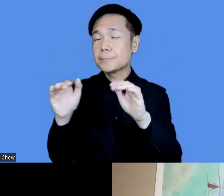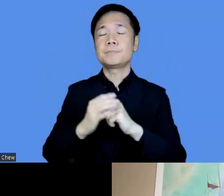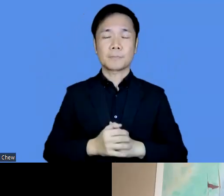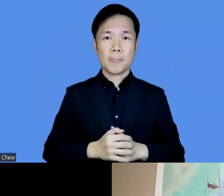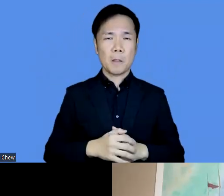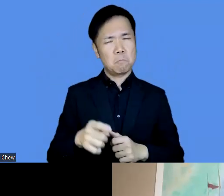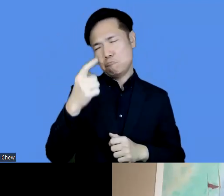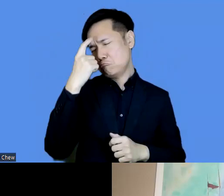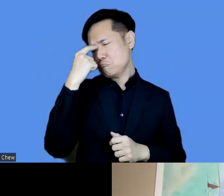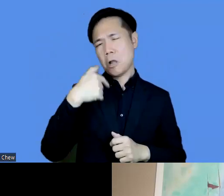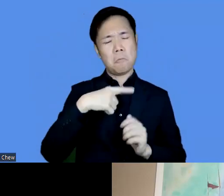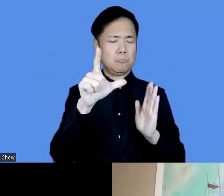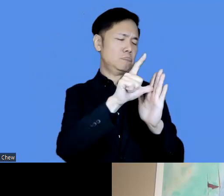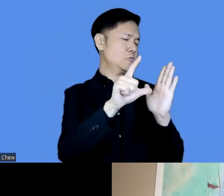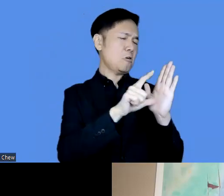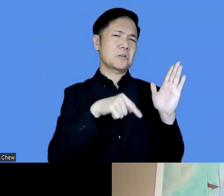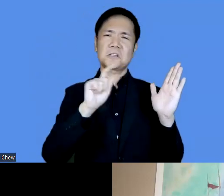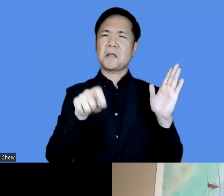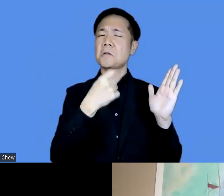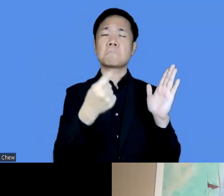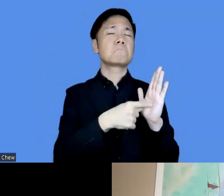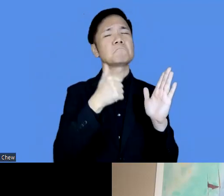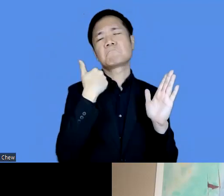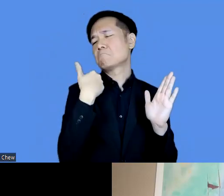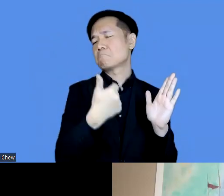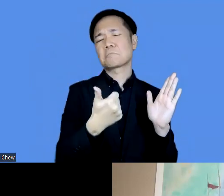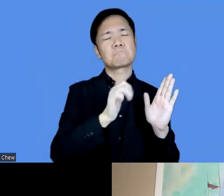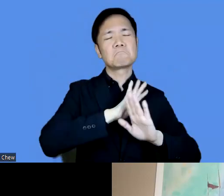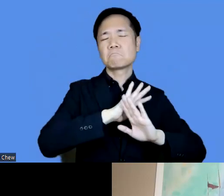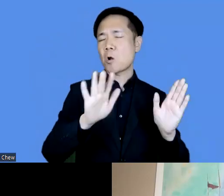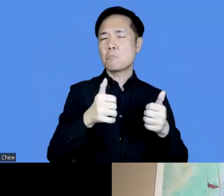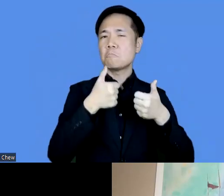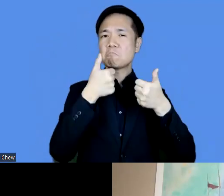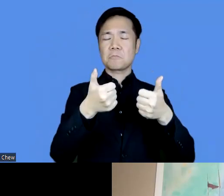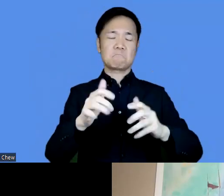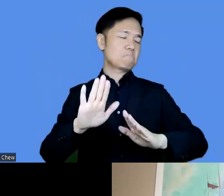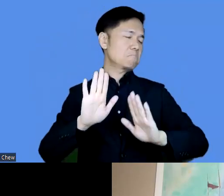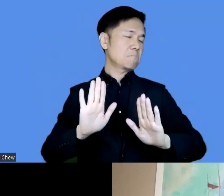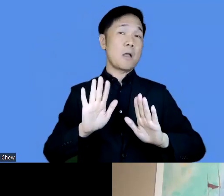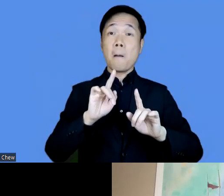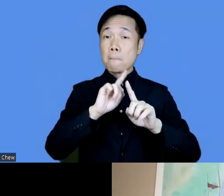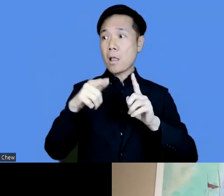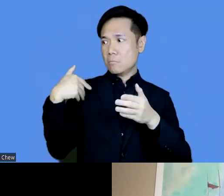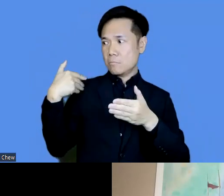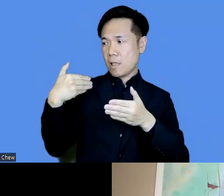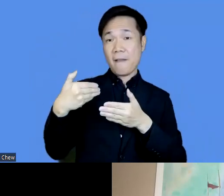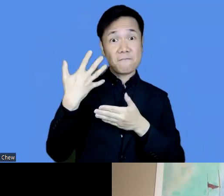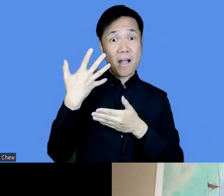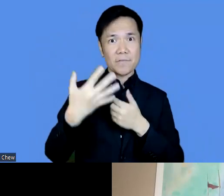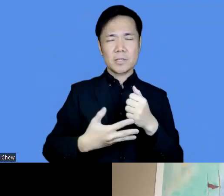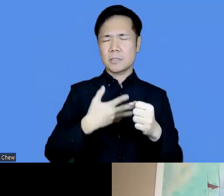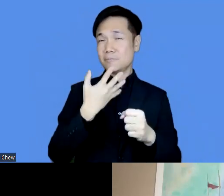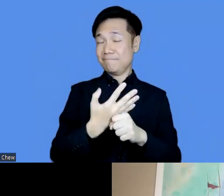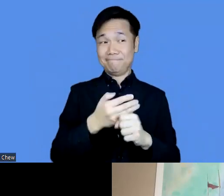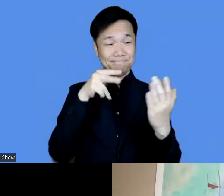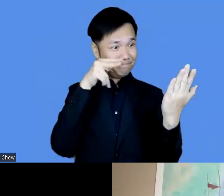we have good legislations here in Kenya and the government is aware. But throughout our five-year journey, we've learned that there's